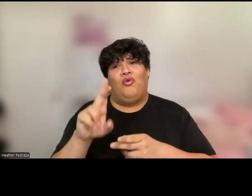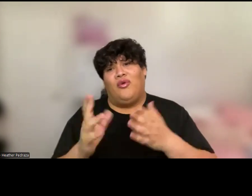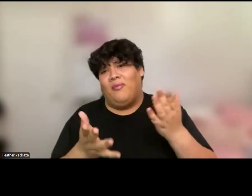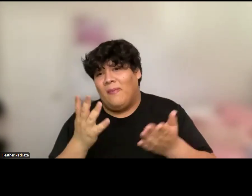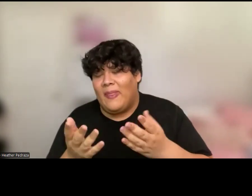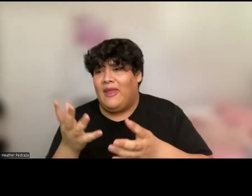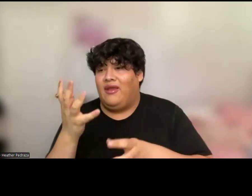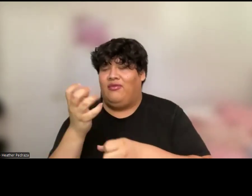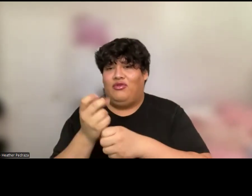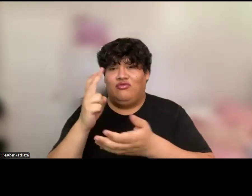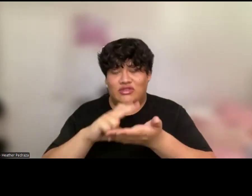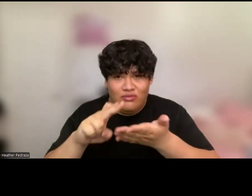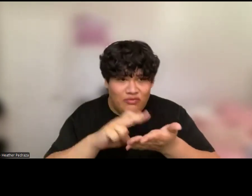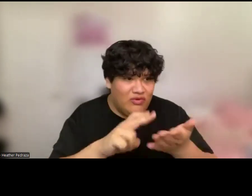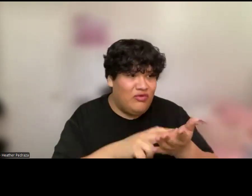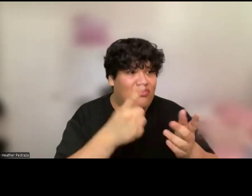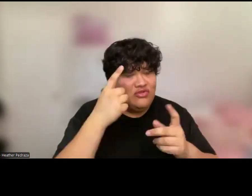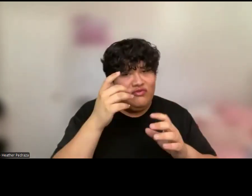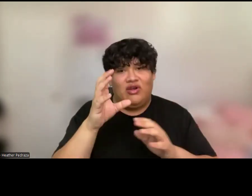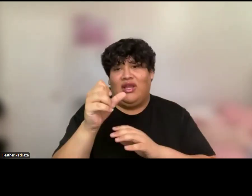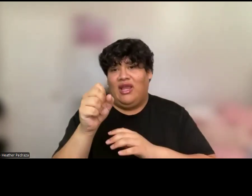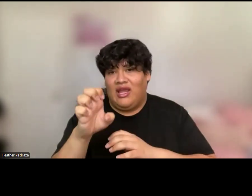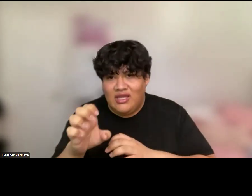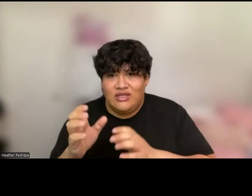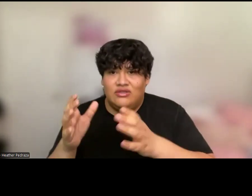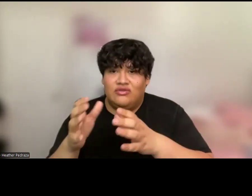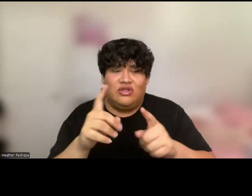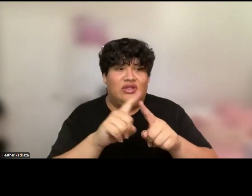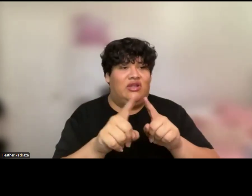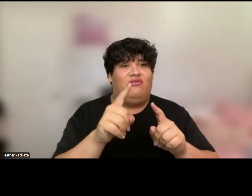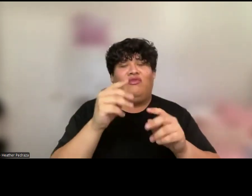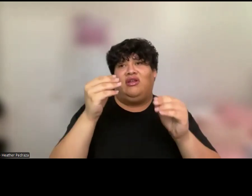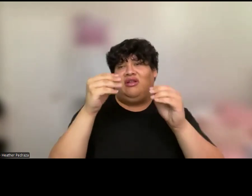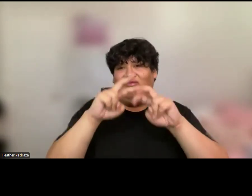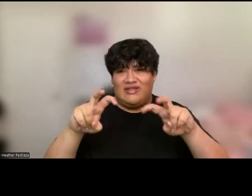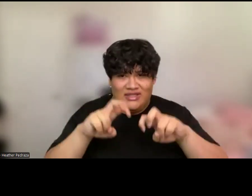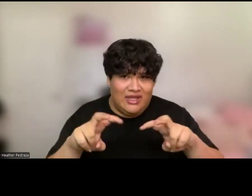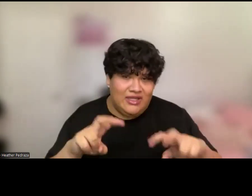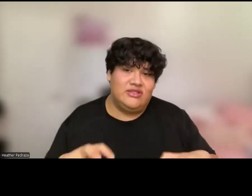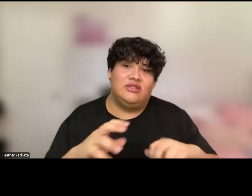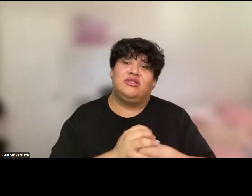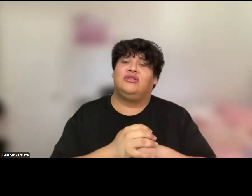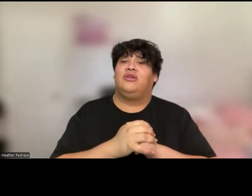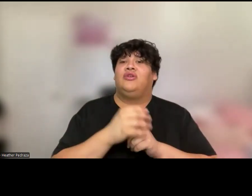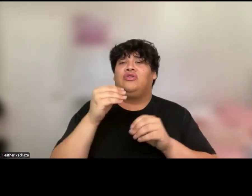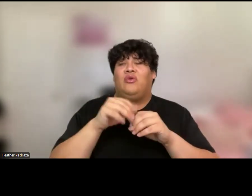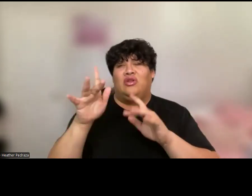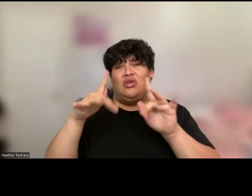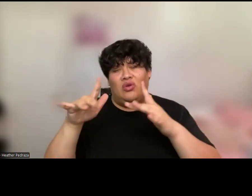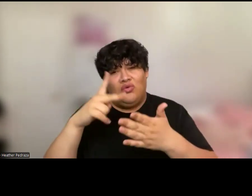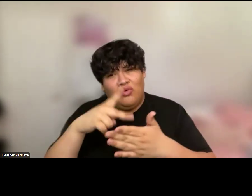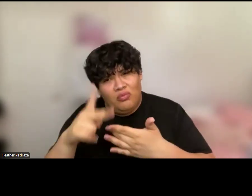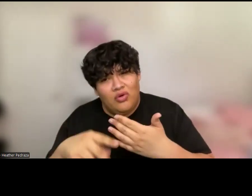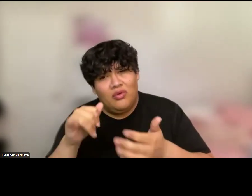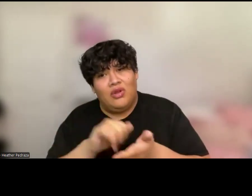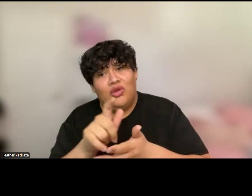receiving referrals for cases and completing investigations. And so that local program that you work with